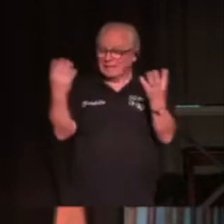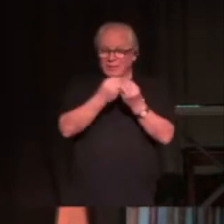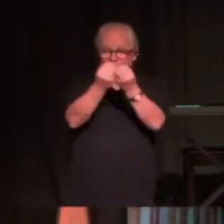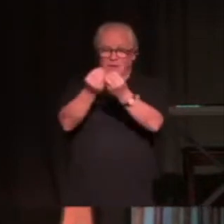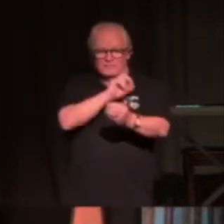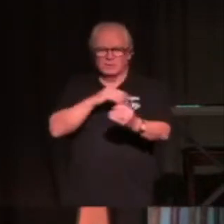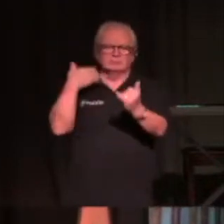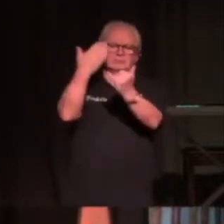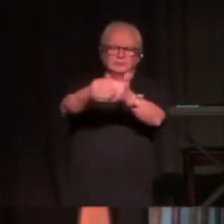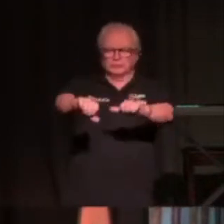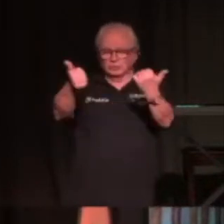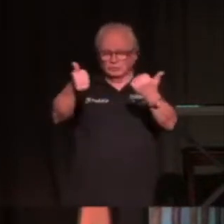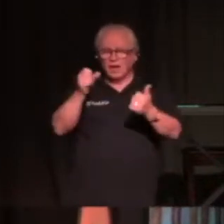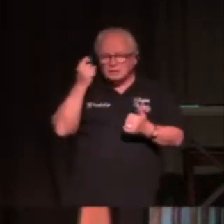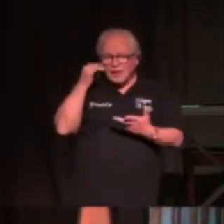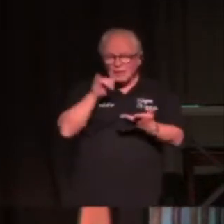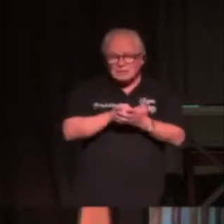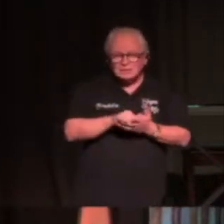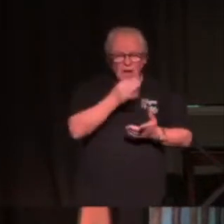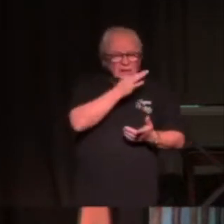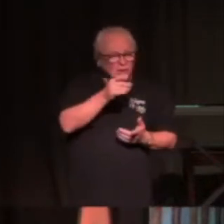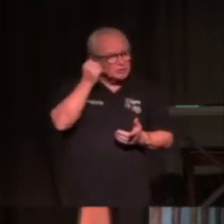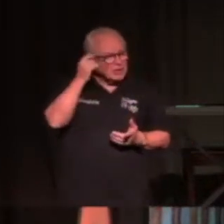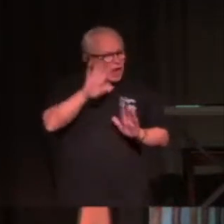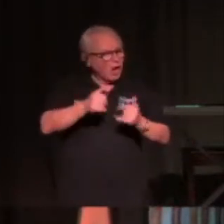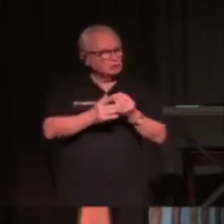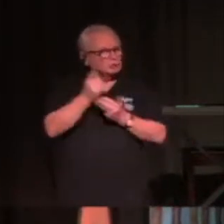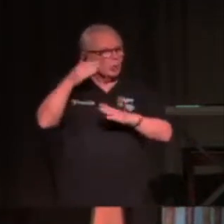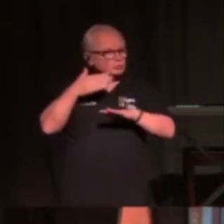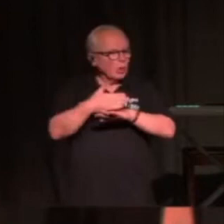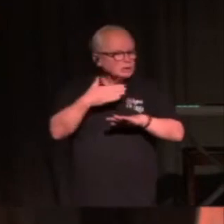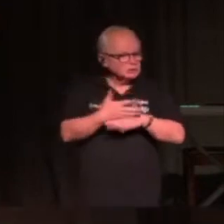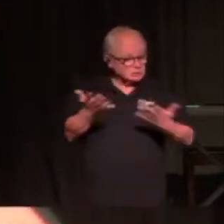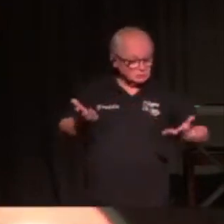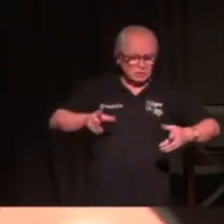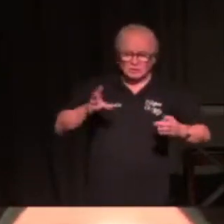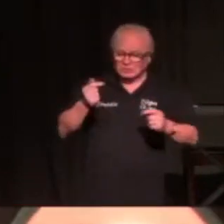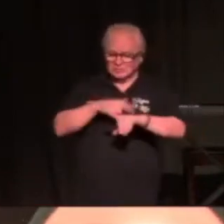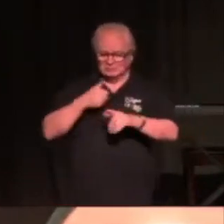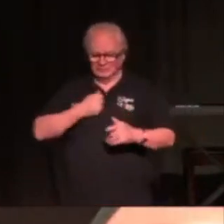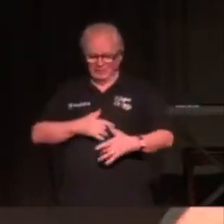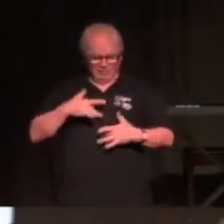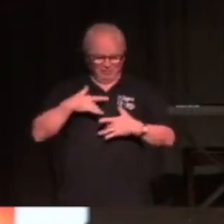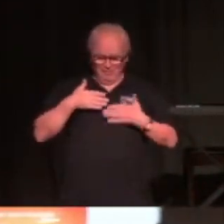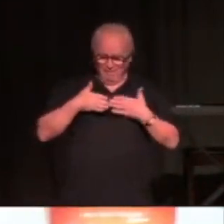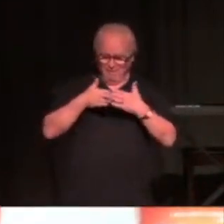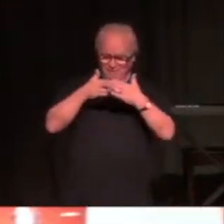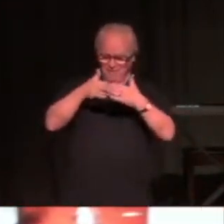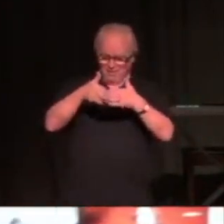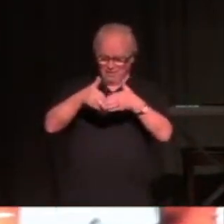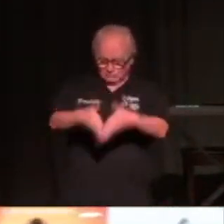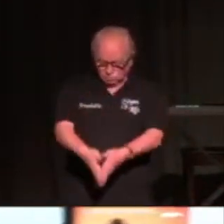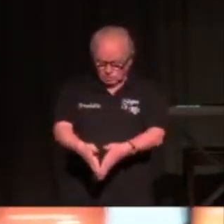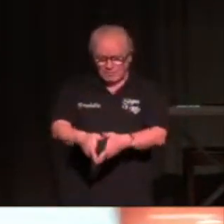Come on. Are you understanding how God works? Sometimes the ship will go down, but there's a reason and a purpose on the